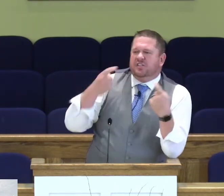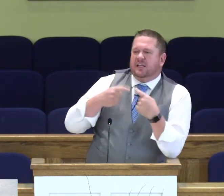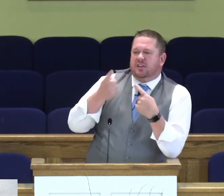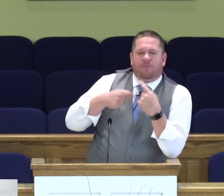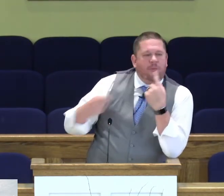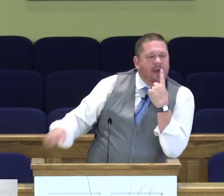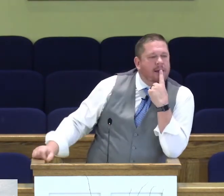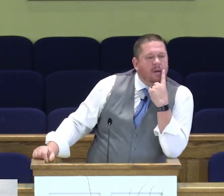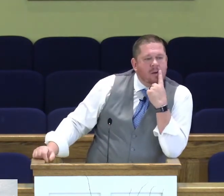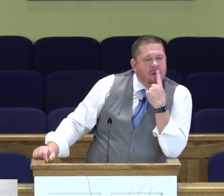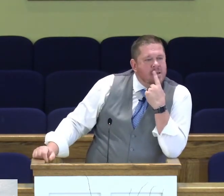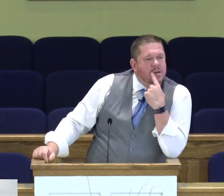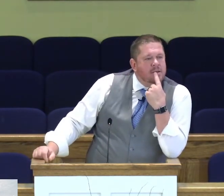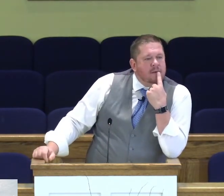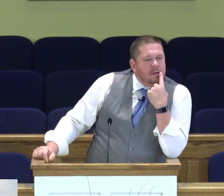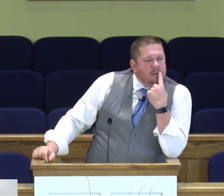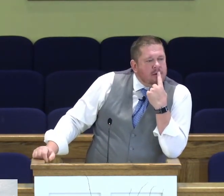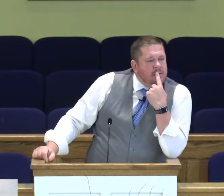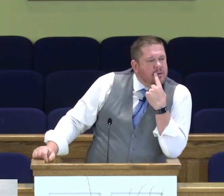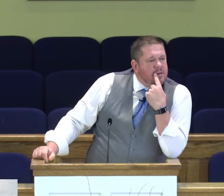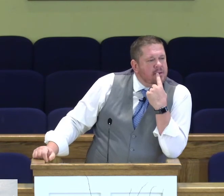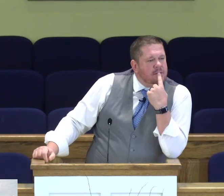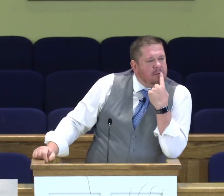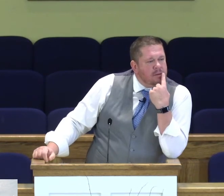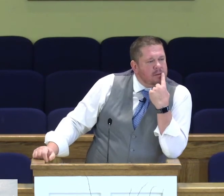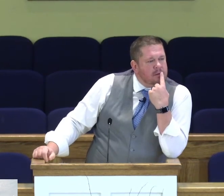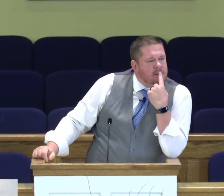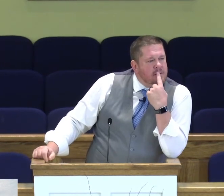our sins come from right here.